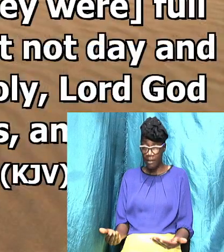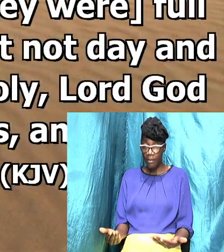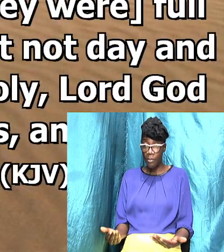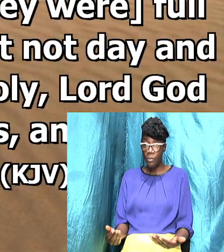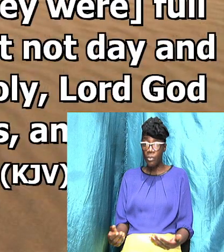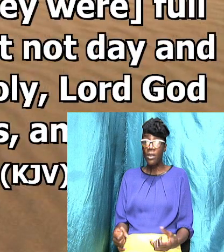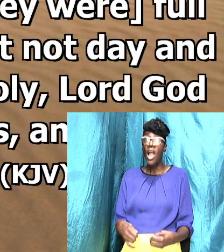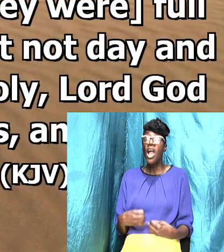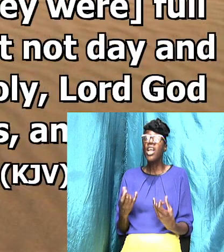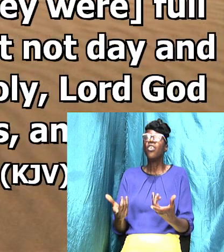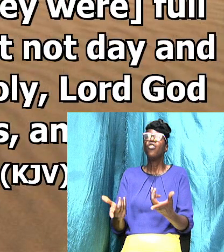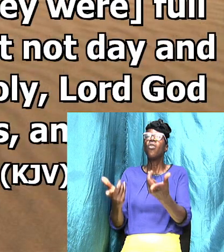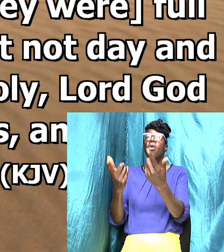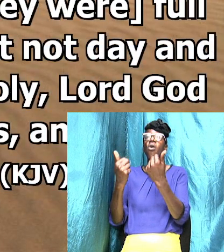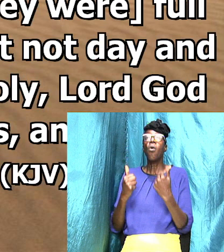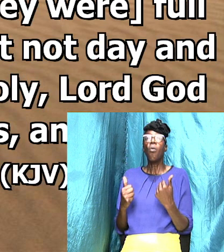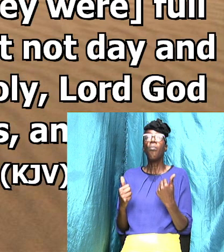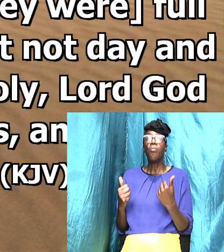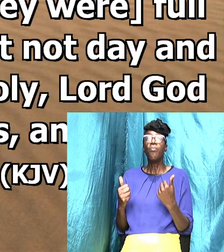and is to come.